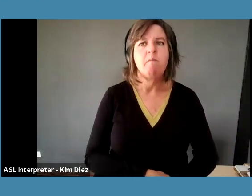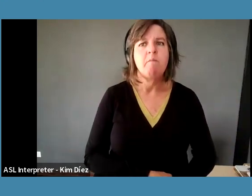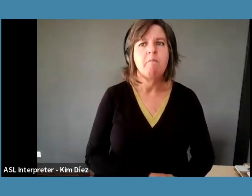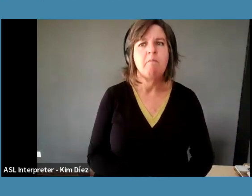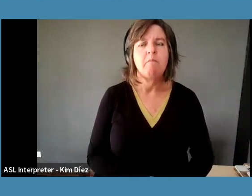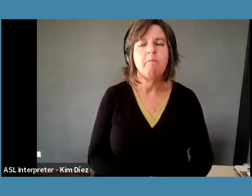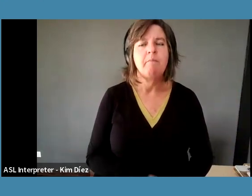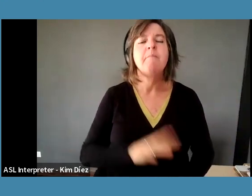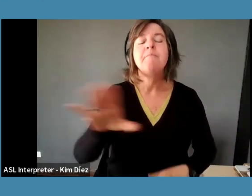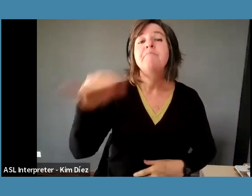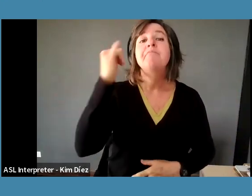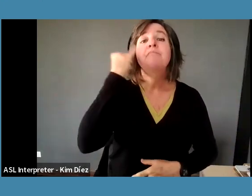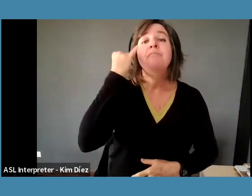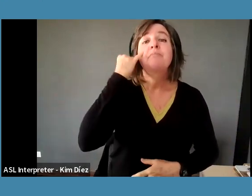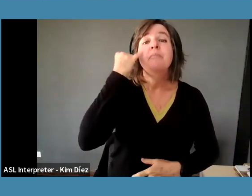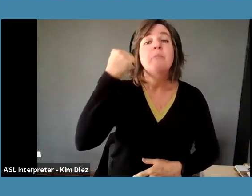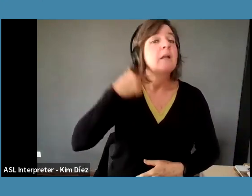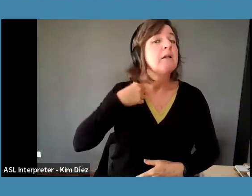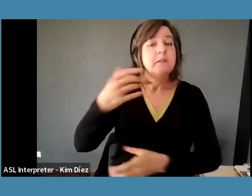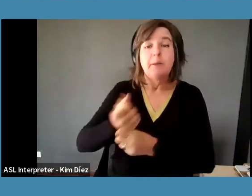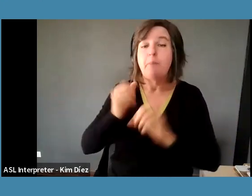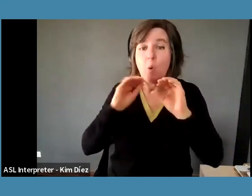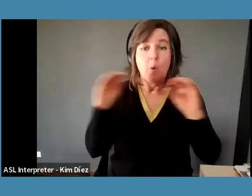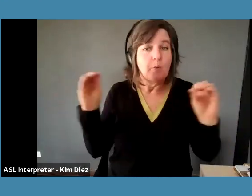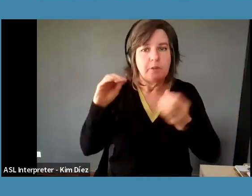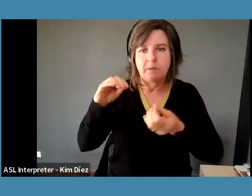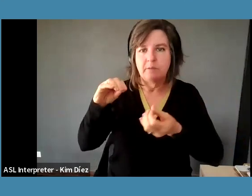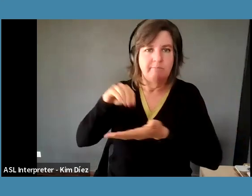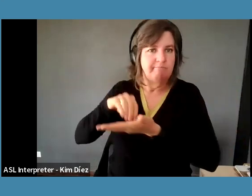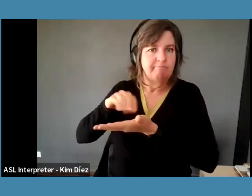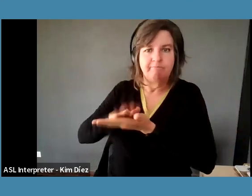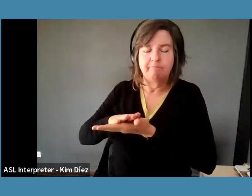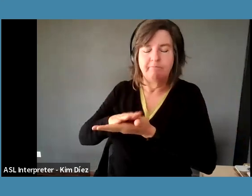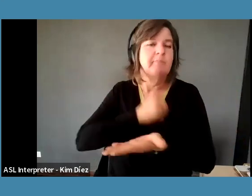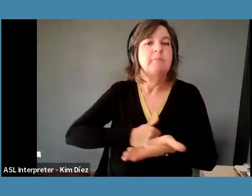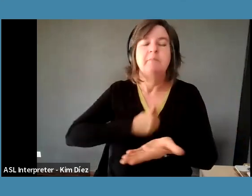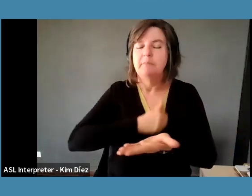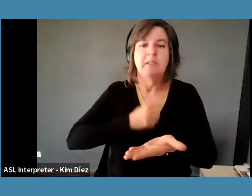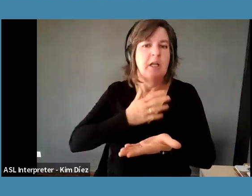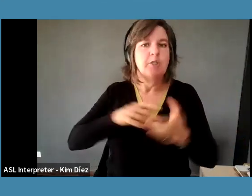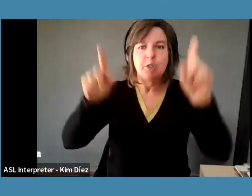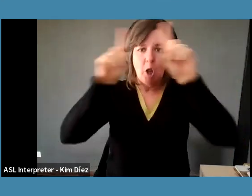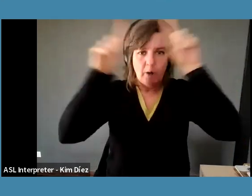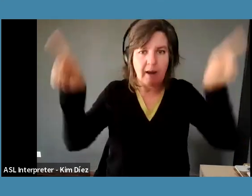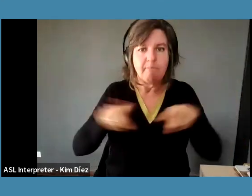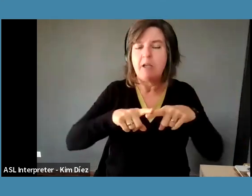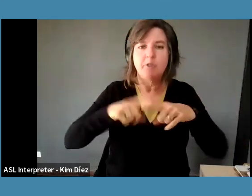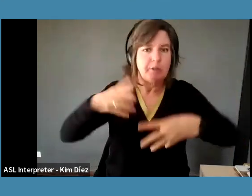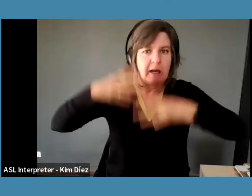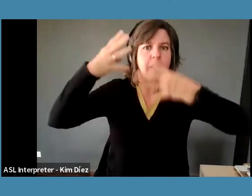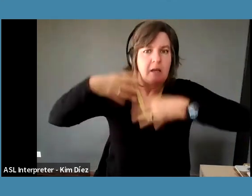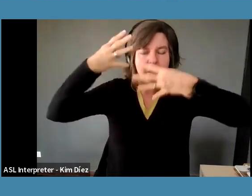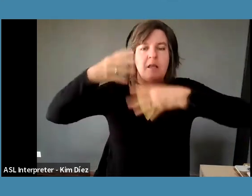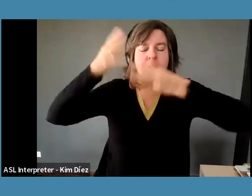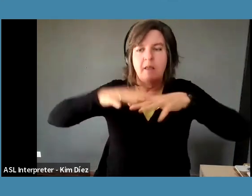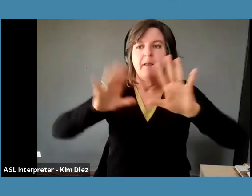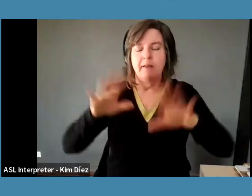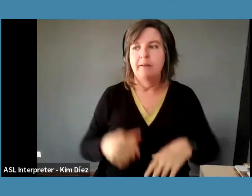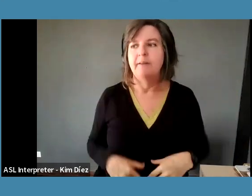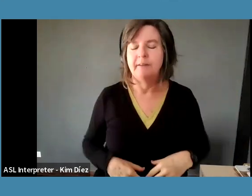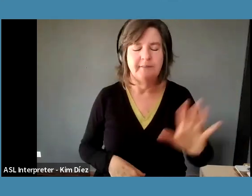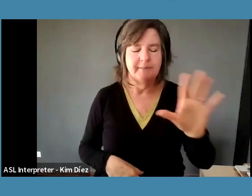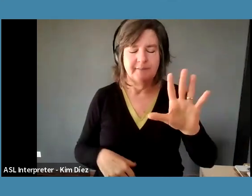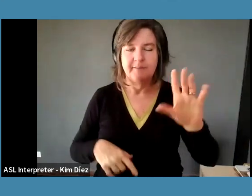Okay. What if you do not receive documents? Oh, I'm sorry, guys, my screen keeps changing as what things are